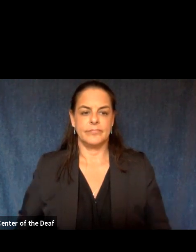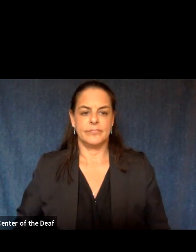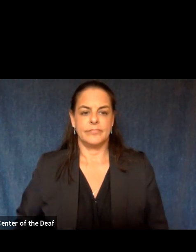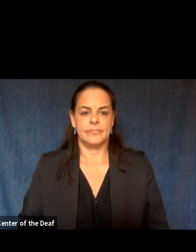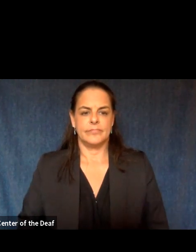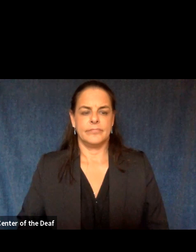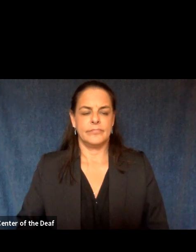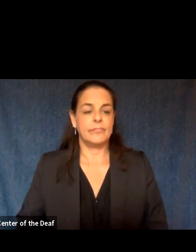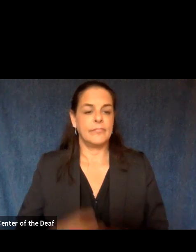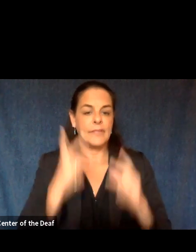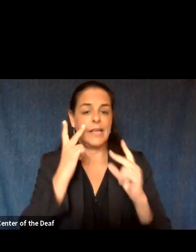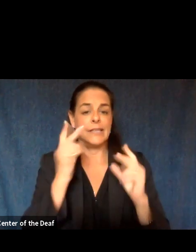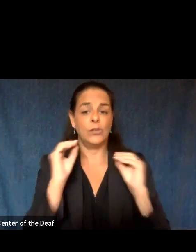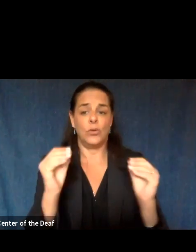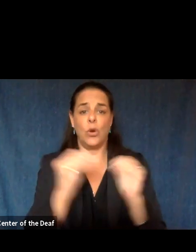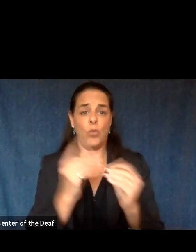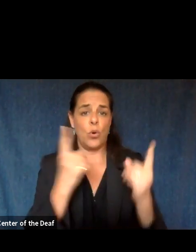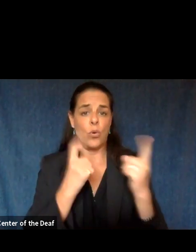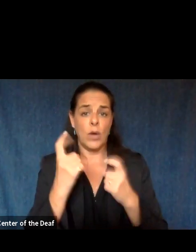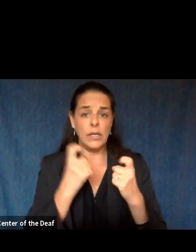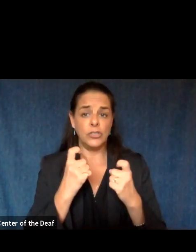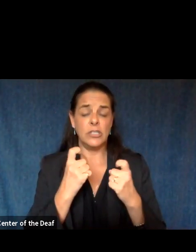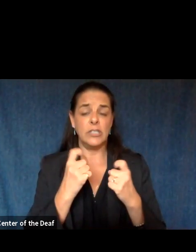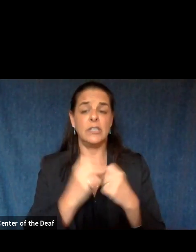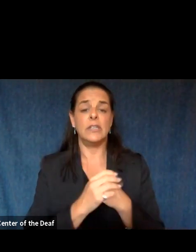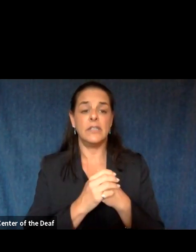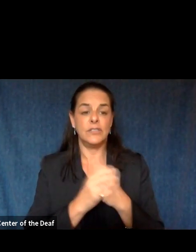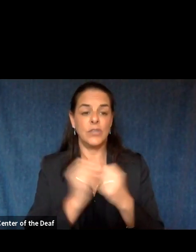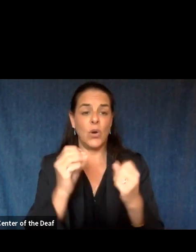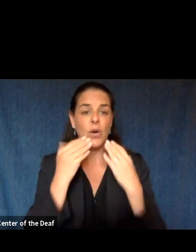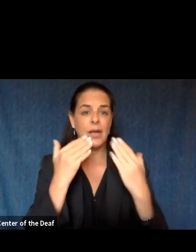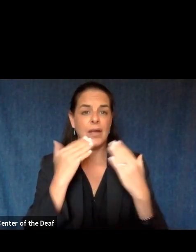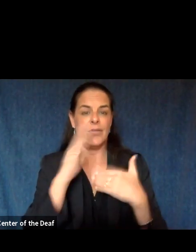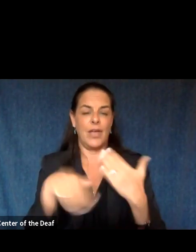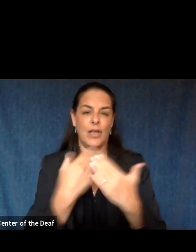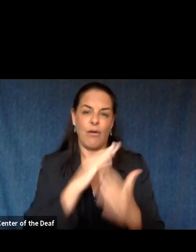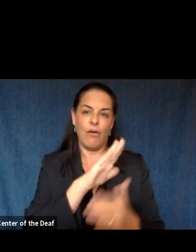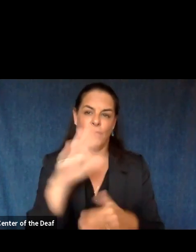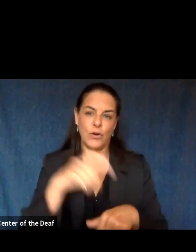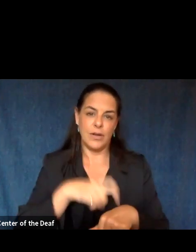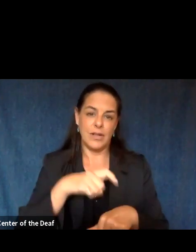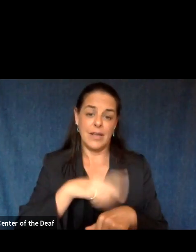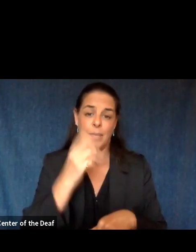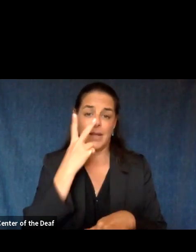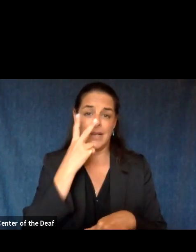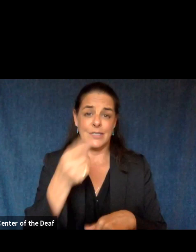Not seeing any other questions come in. So thank you all for your time, and we